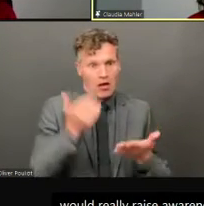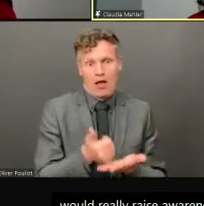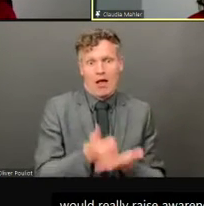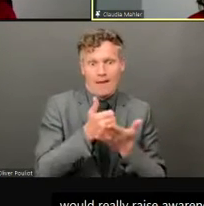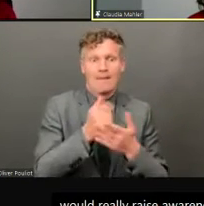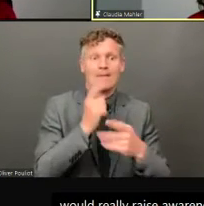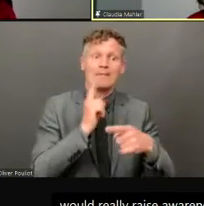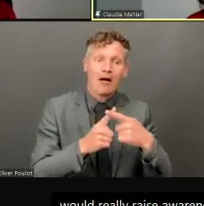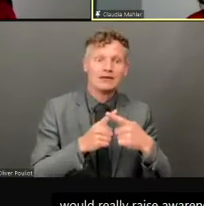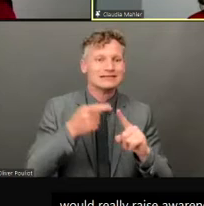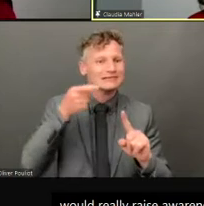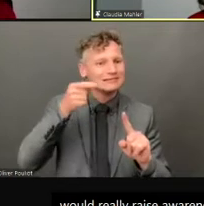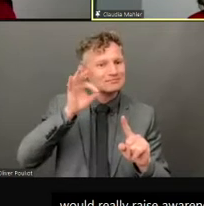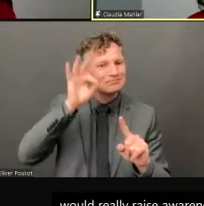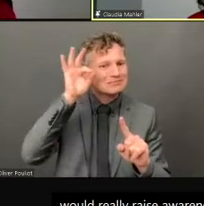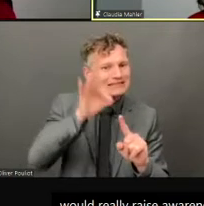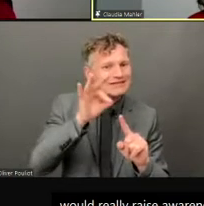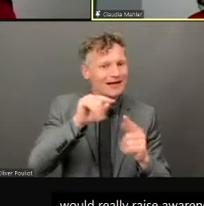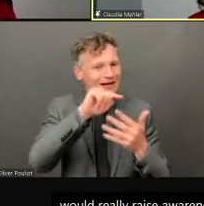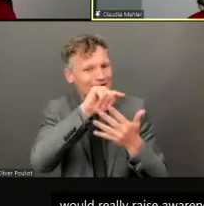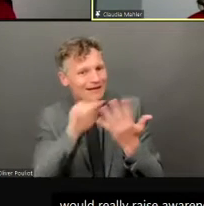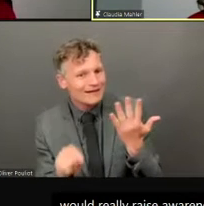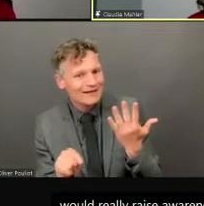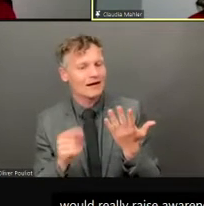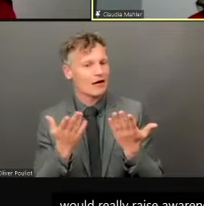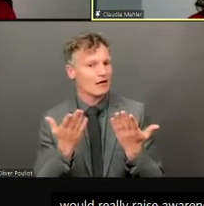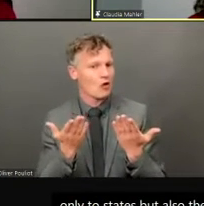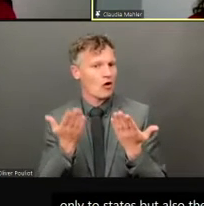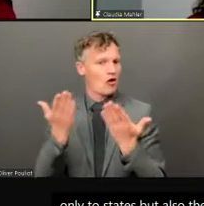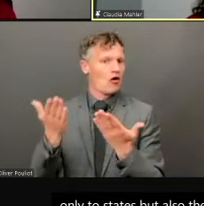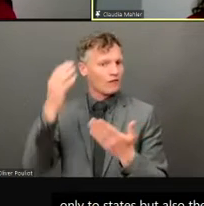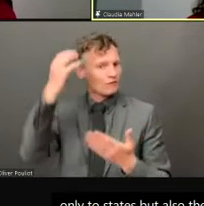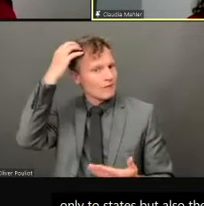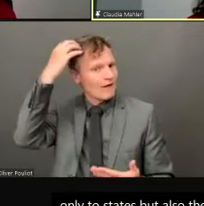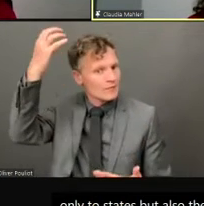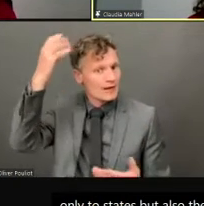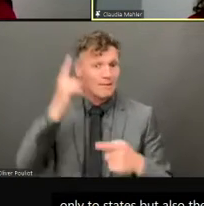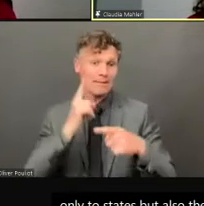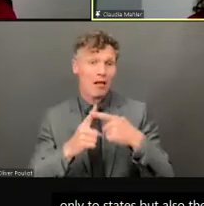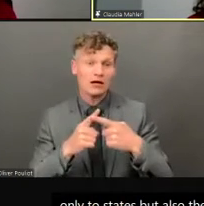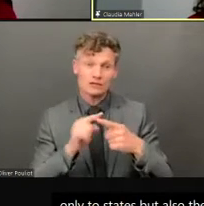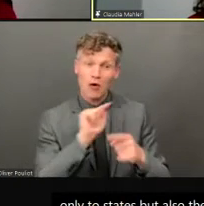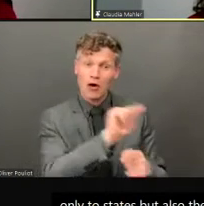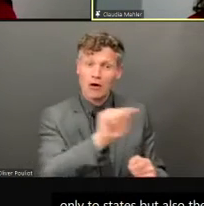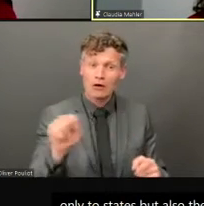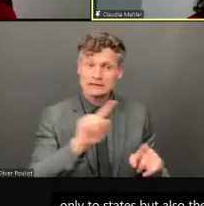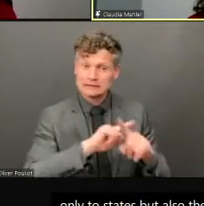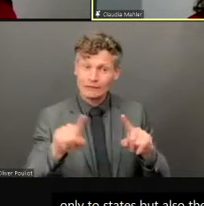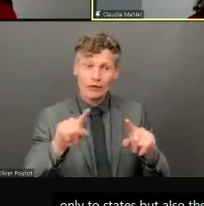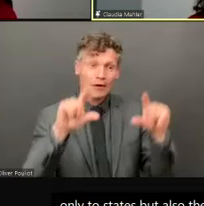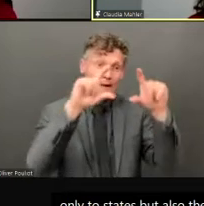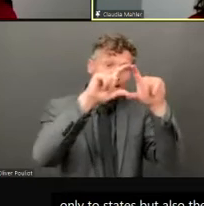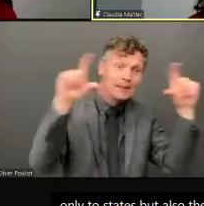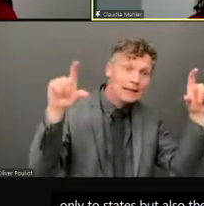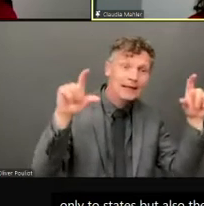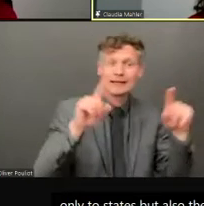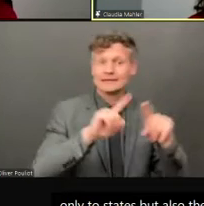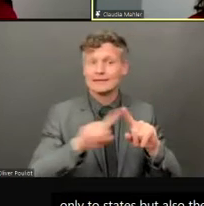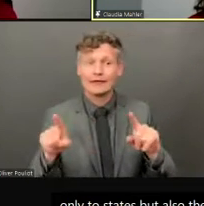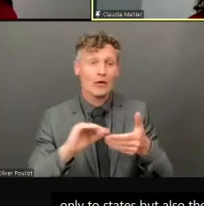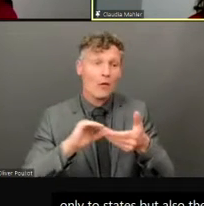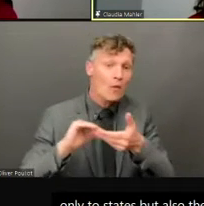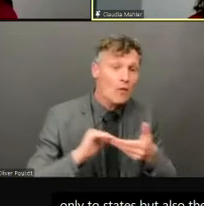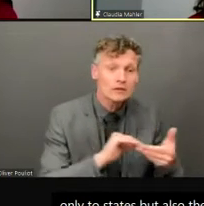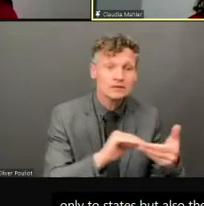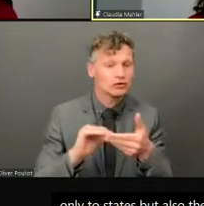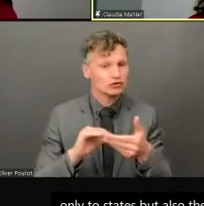different stakeholders, how to ensure that they make their enjoyment of all their human rights possible